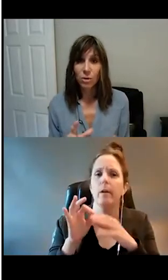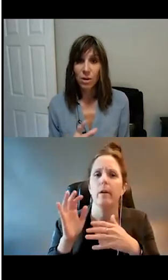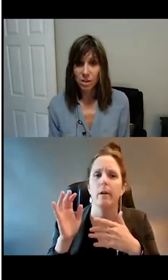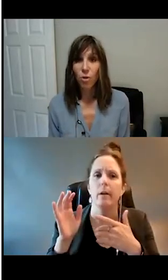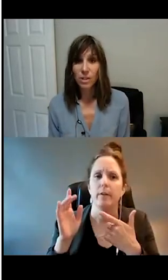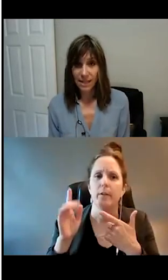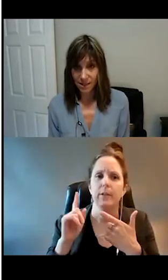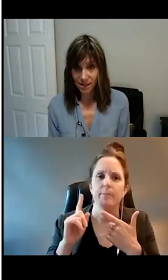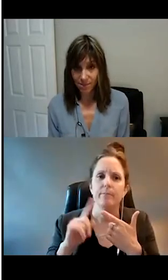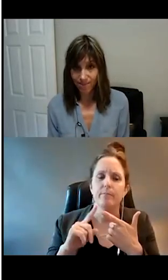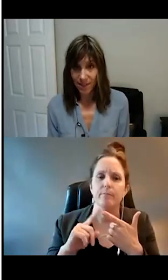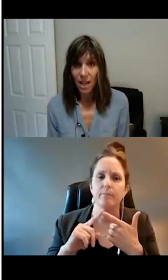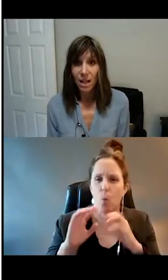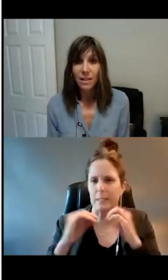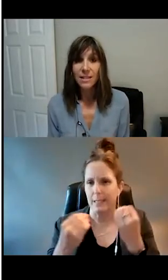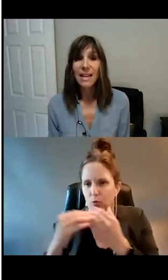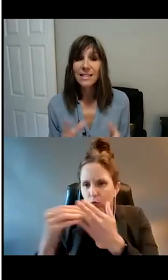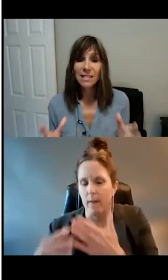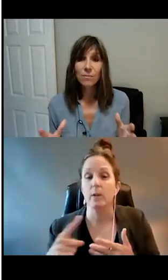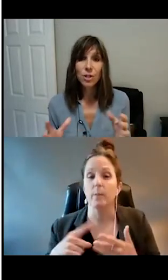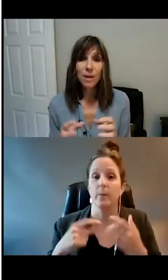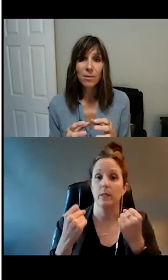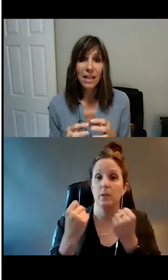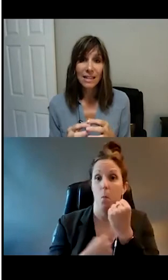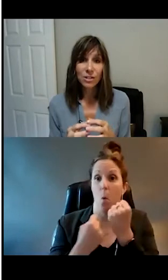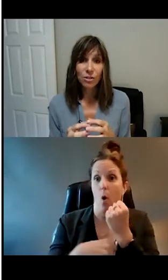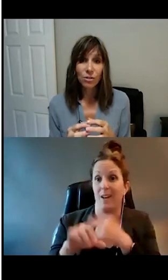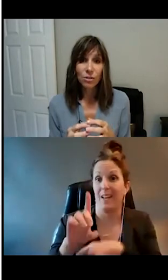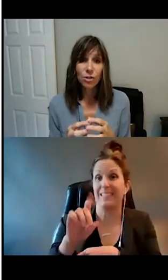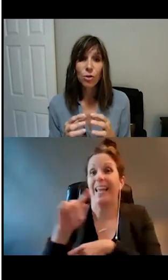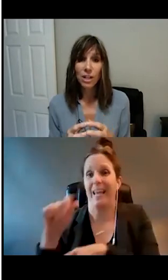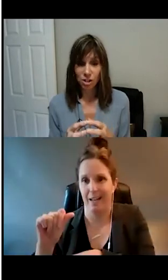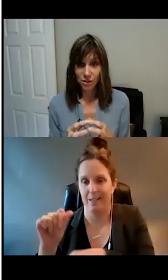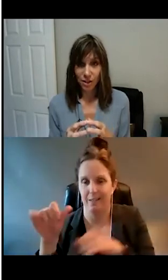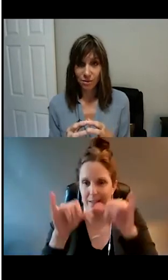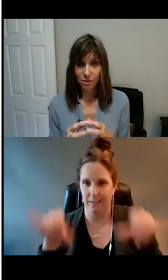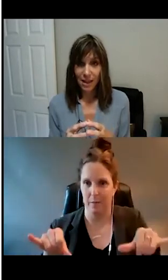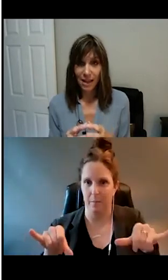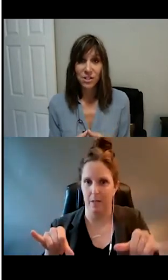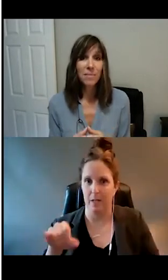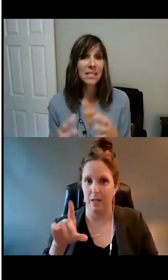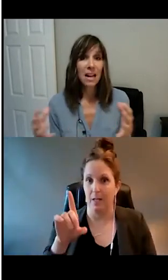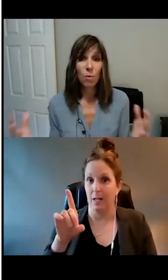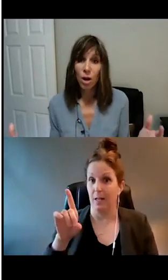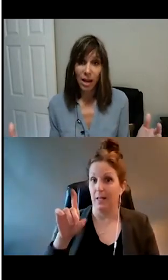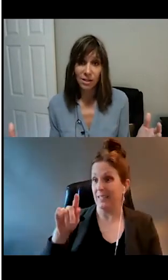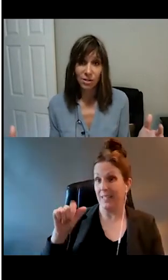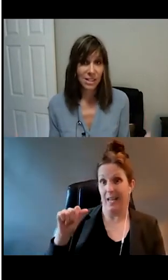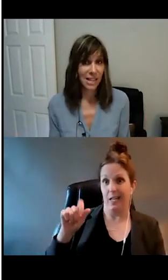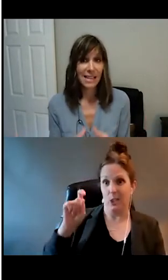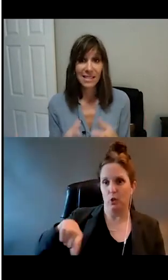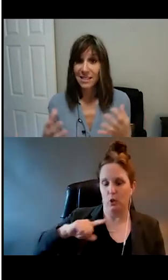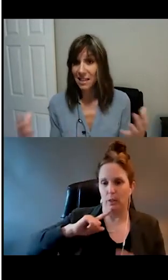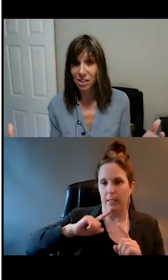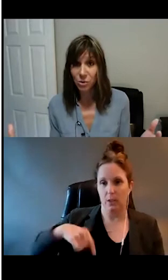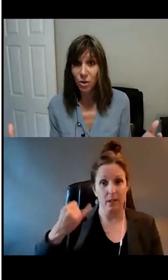the support data system. The data system should be able to answer two questions for you. If something's not working, so